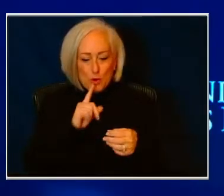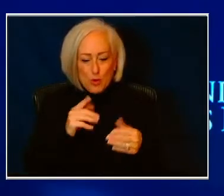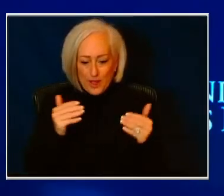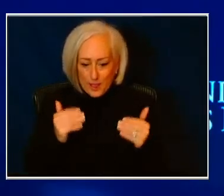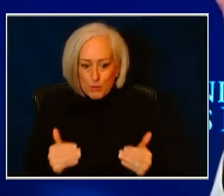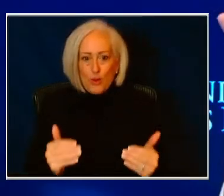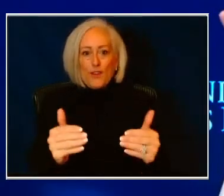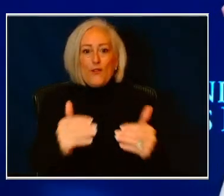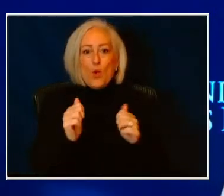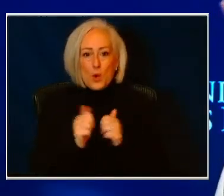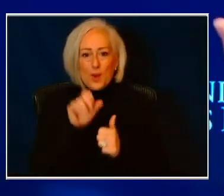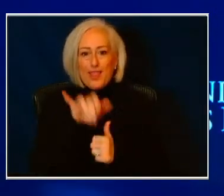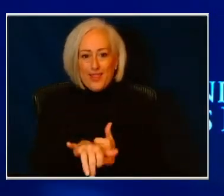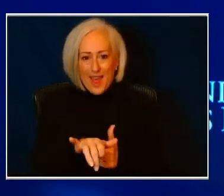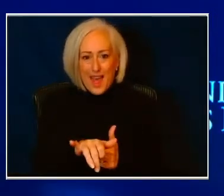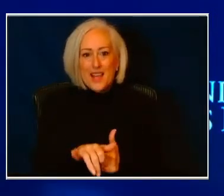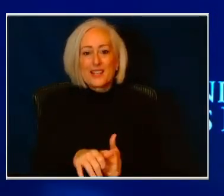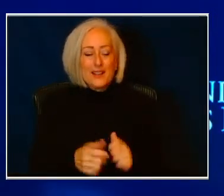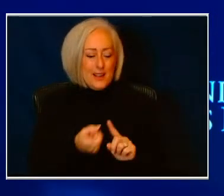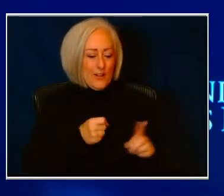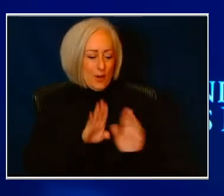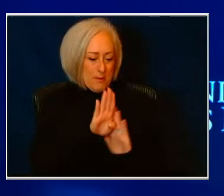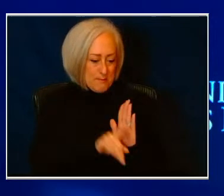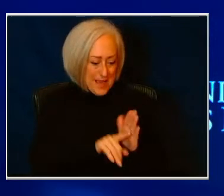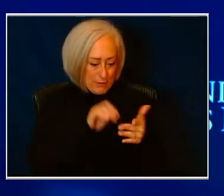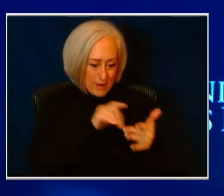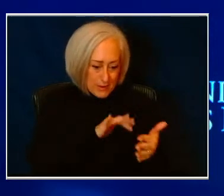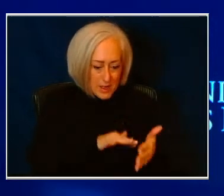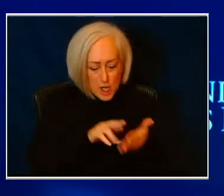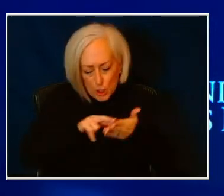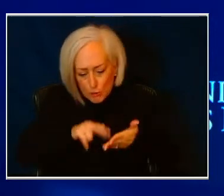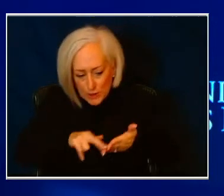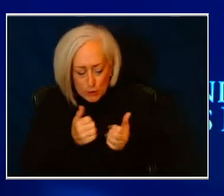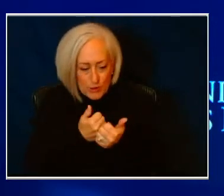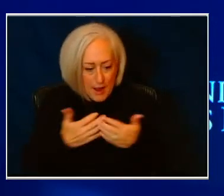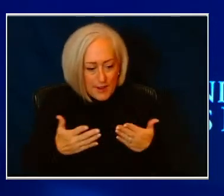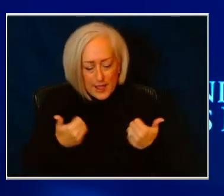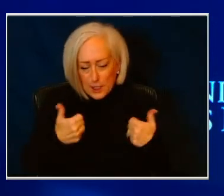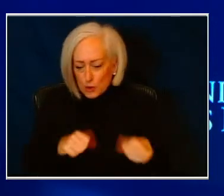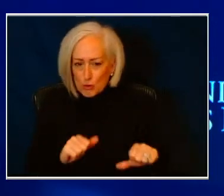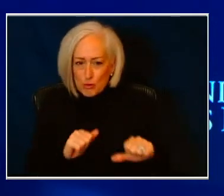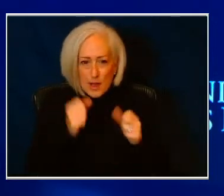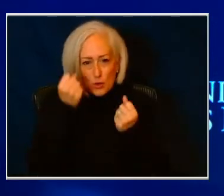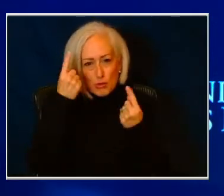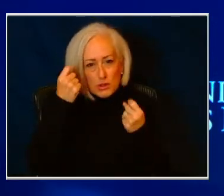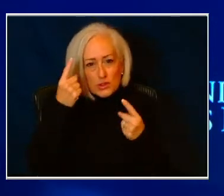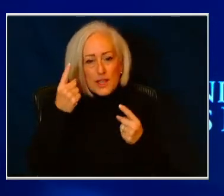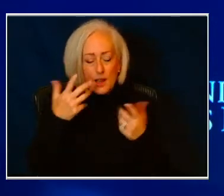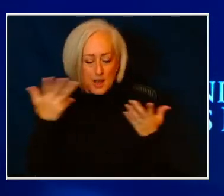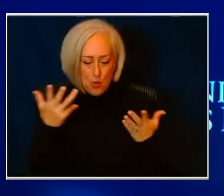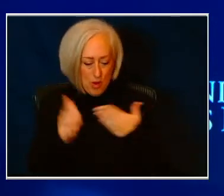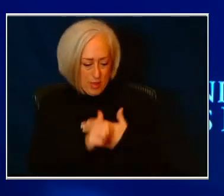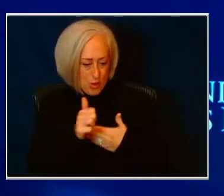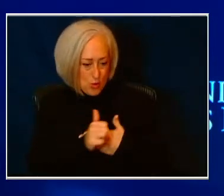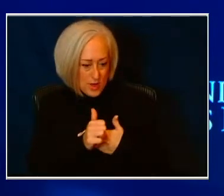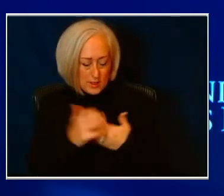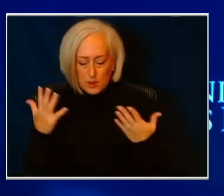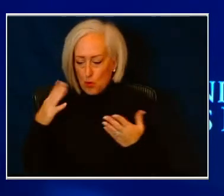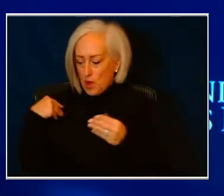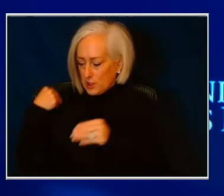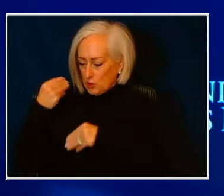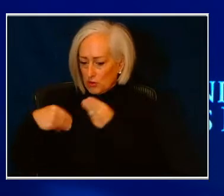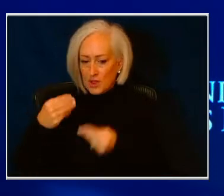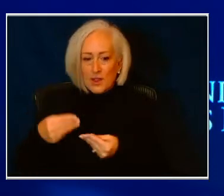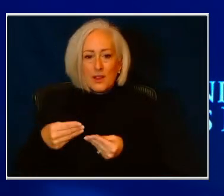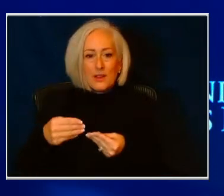again, in the background, in the research side, to understand what can we do to identify risk, and the genes and other things are being used